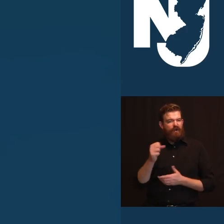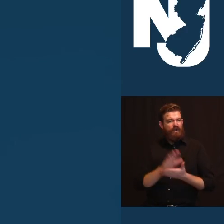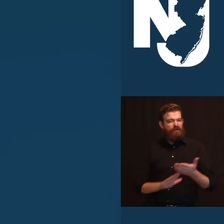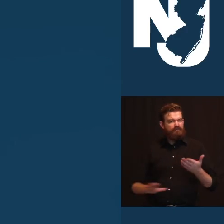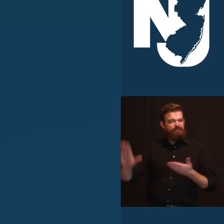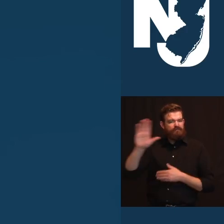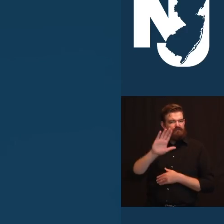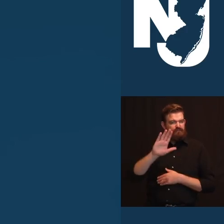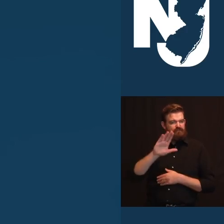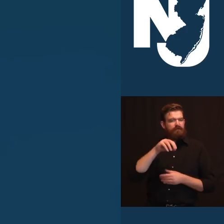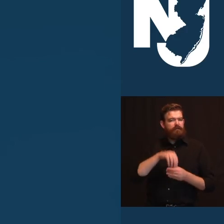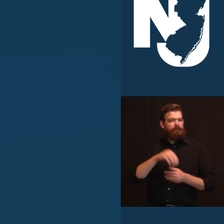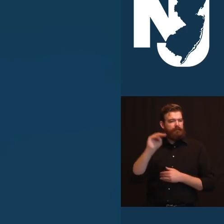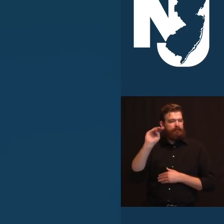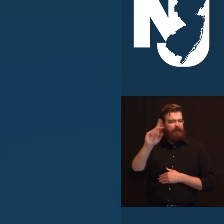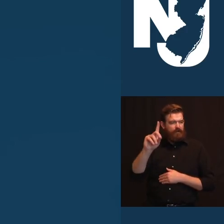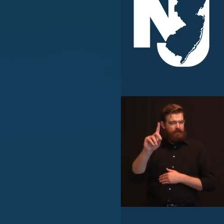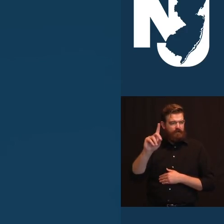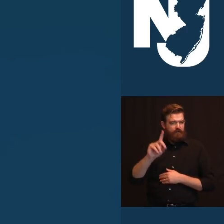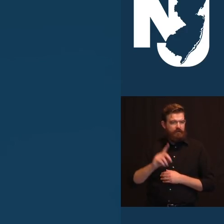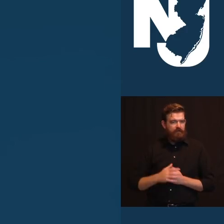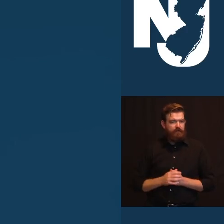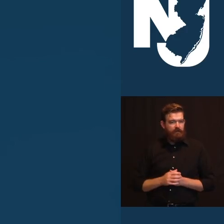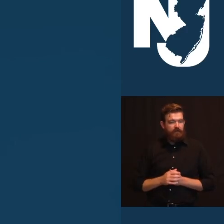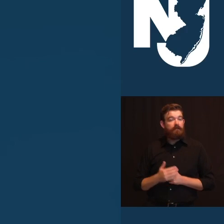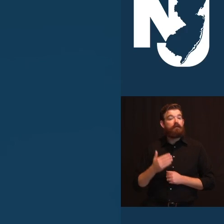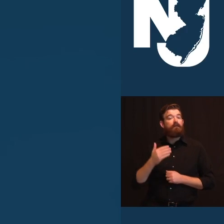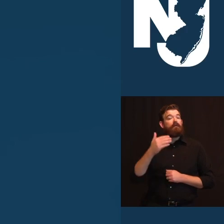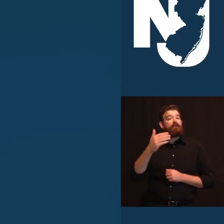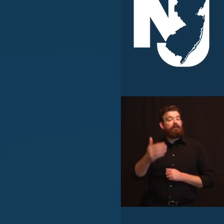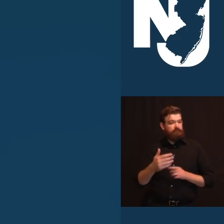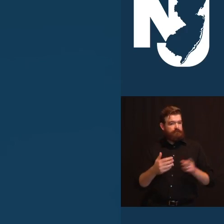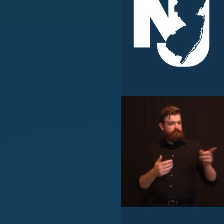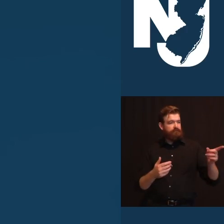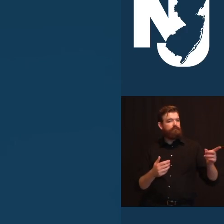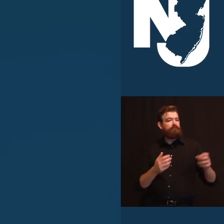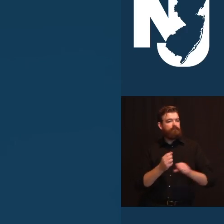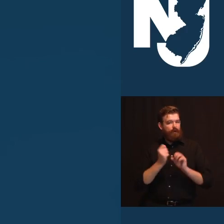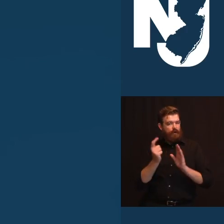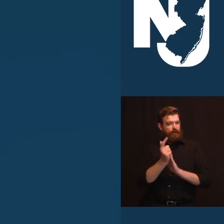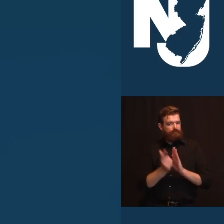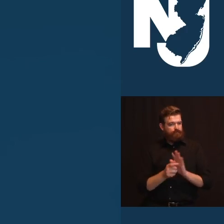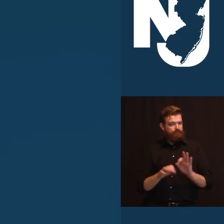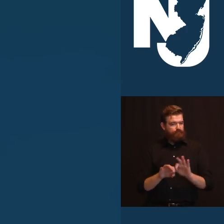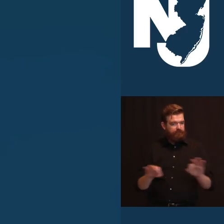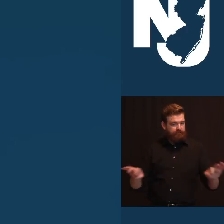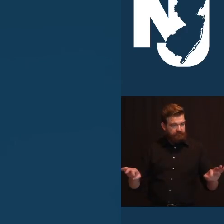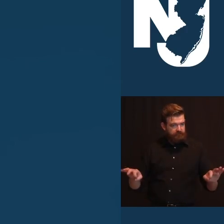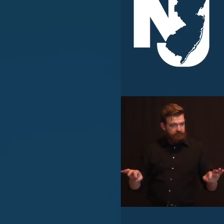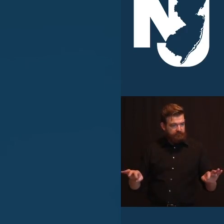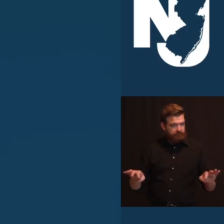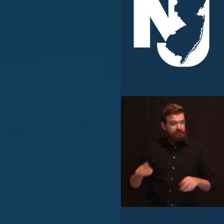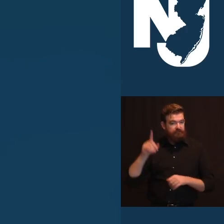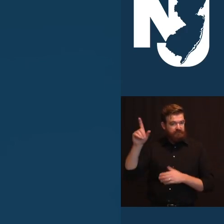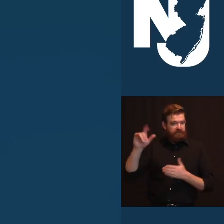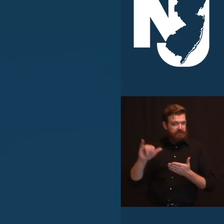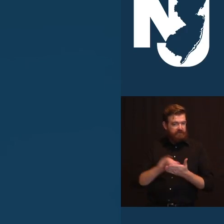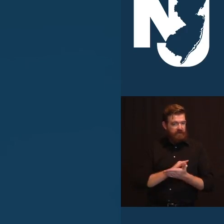institution. And after that, he earned his law degree from Brooklyn Law School. For the next 40 years, he was a practicing attorney in both New